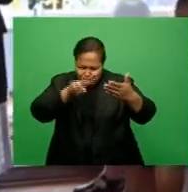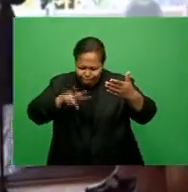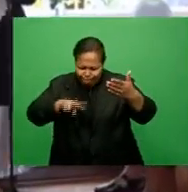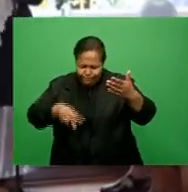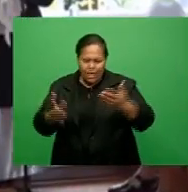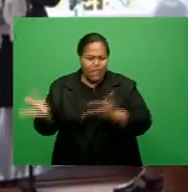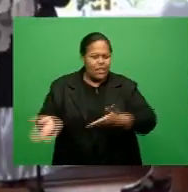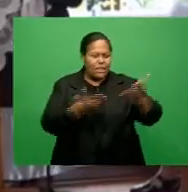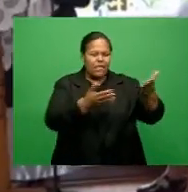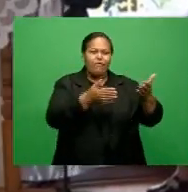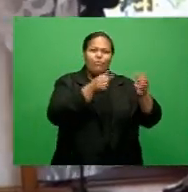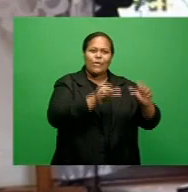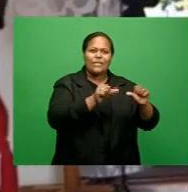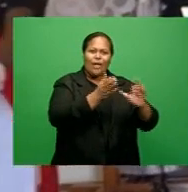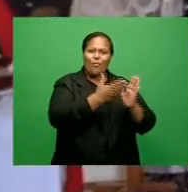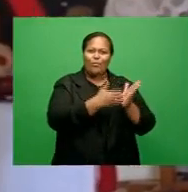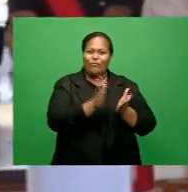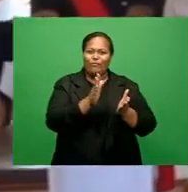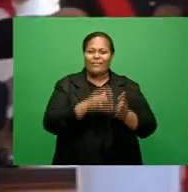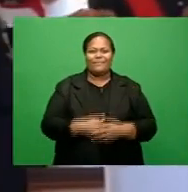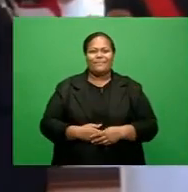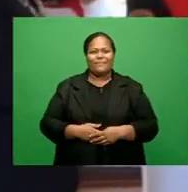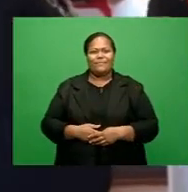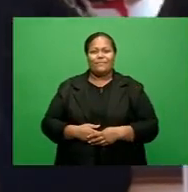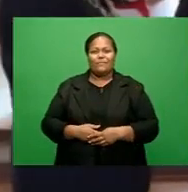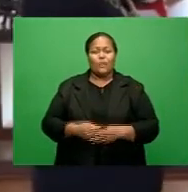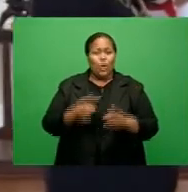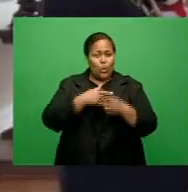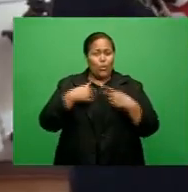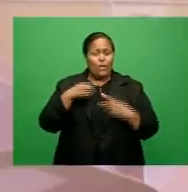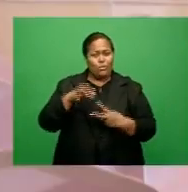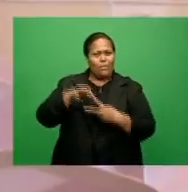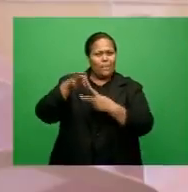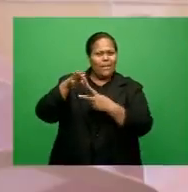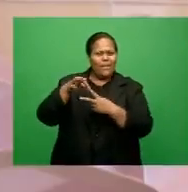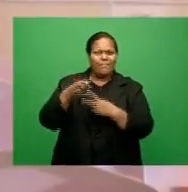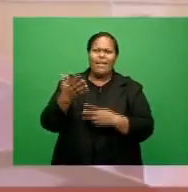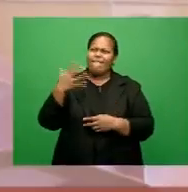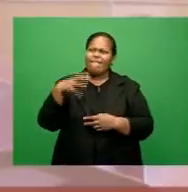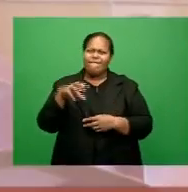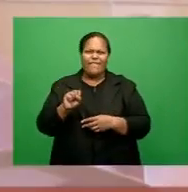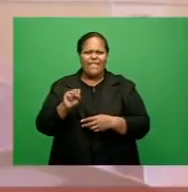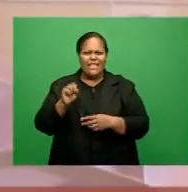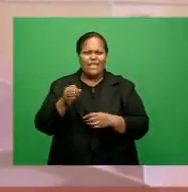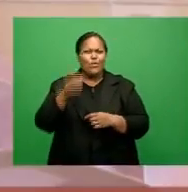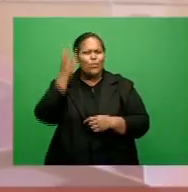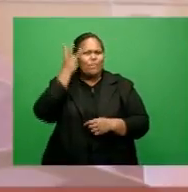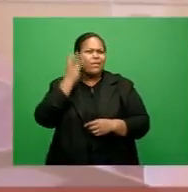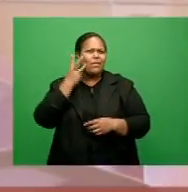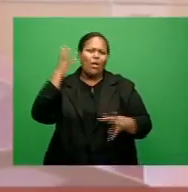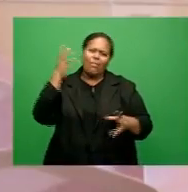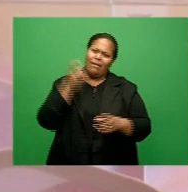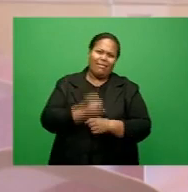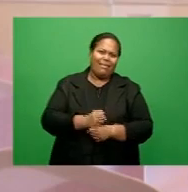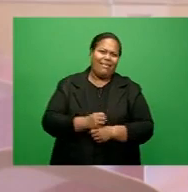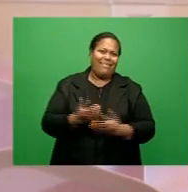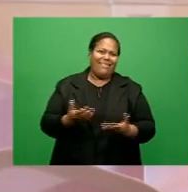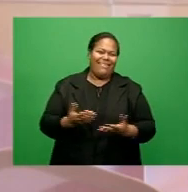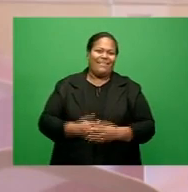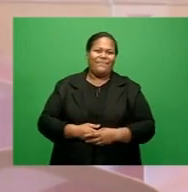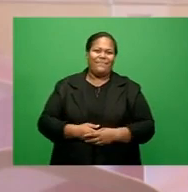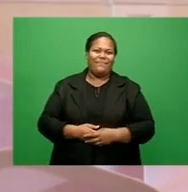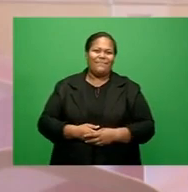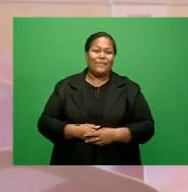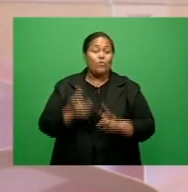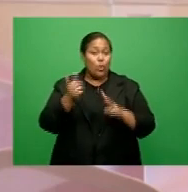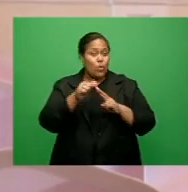approval. We have nominated about over 50 female, altogether. And also